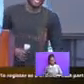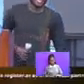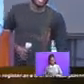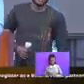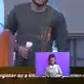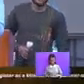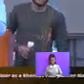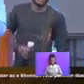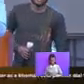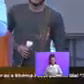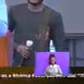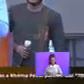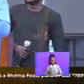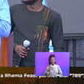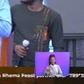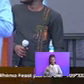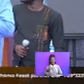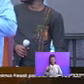1,500